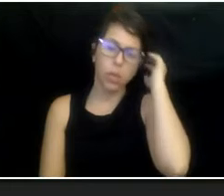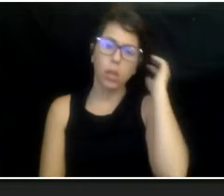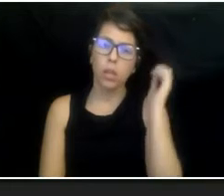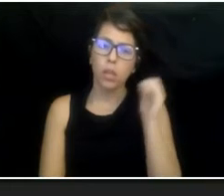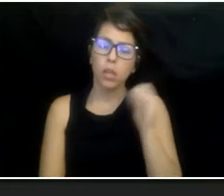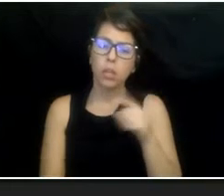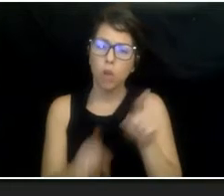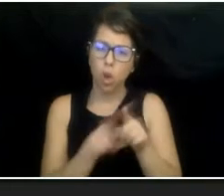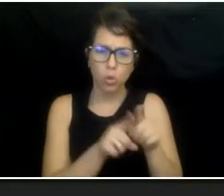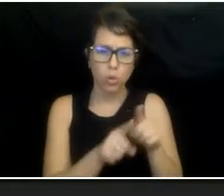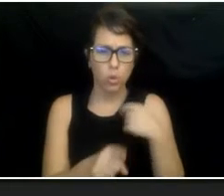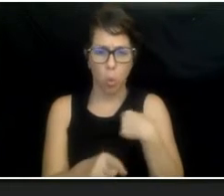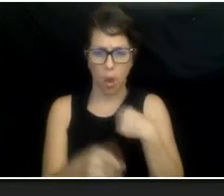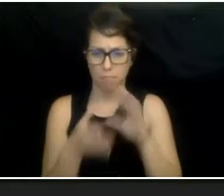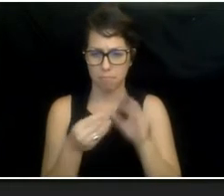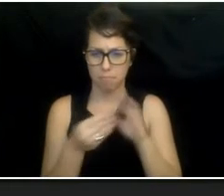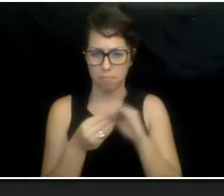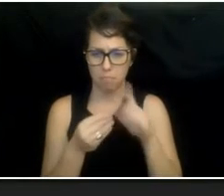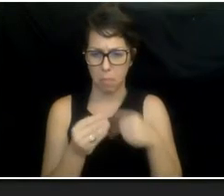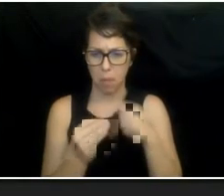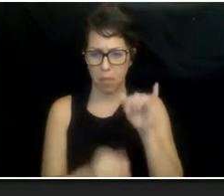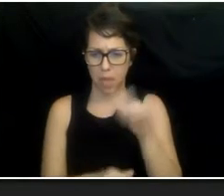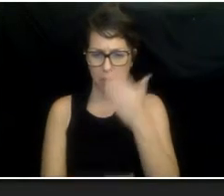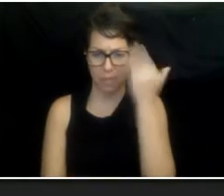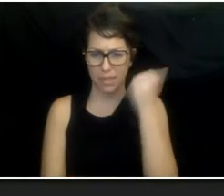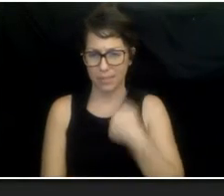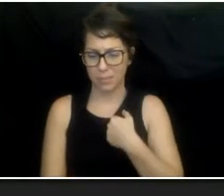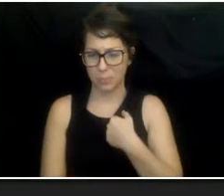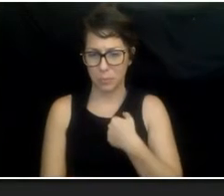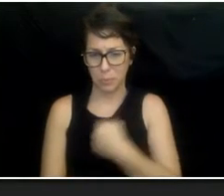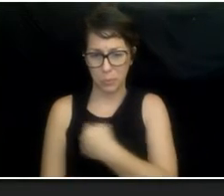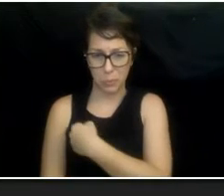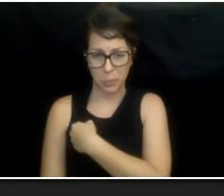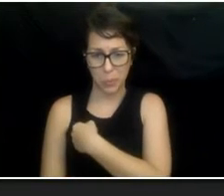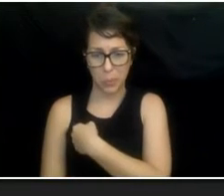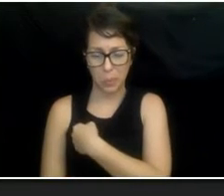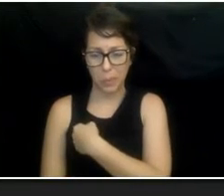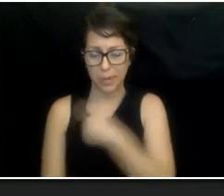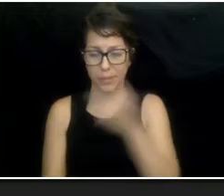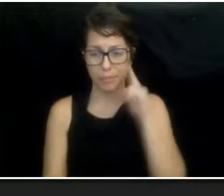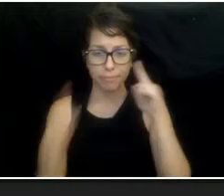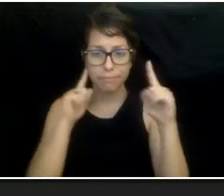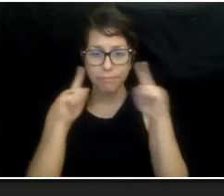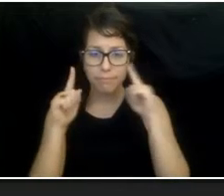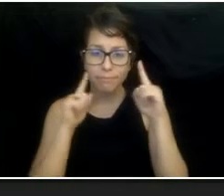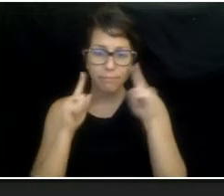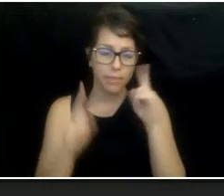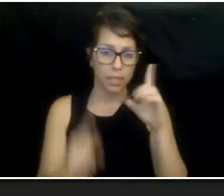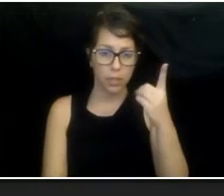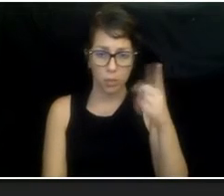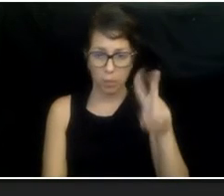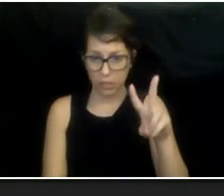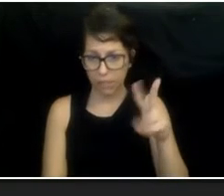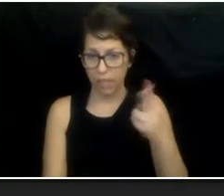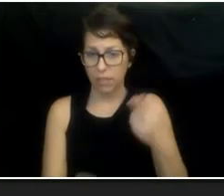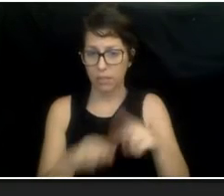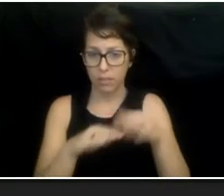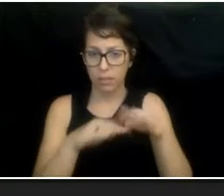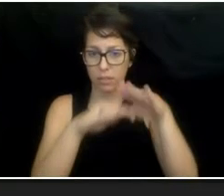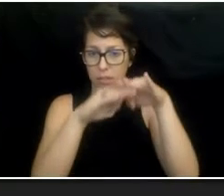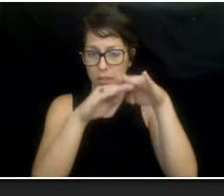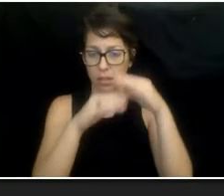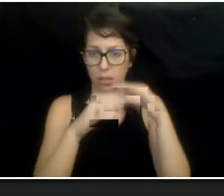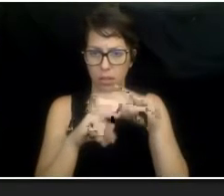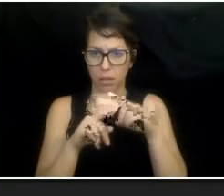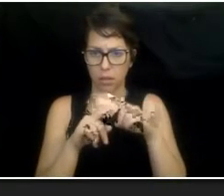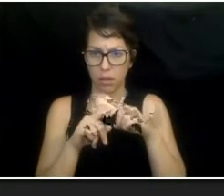place for you to go I think that's a critical part of this so that people know there is an option and that there is some place for them to